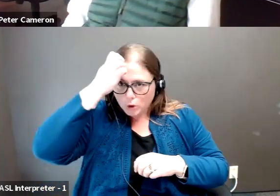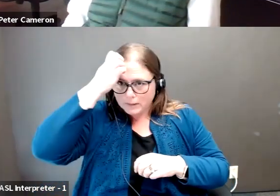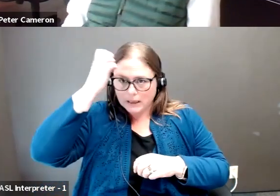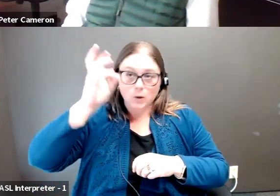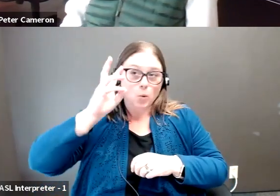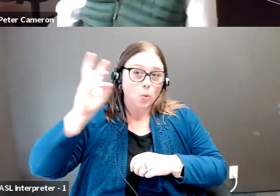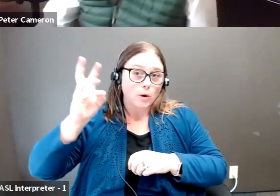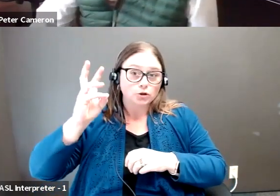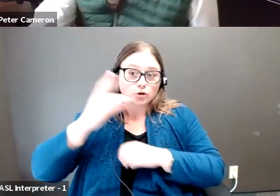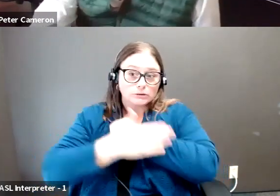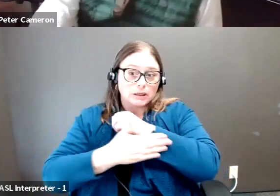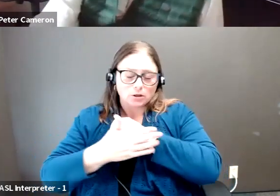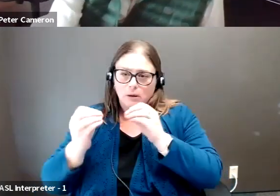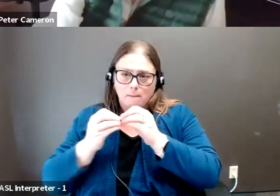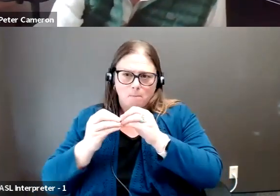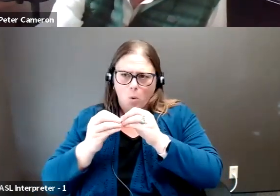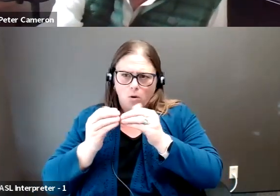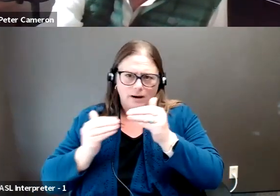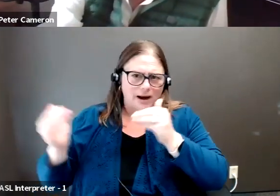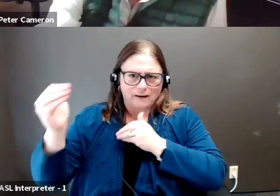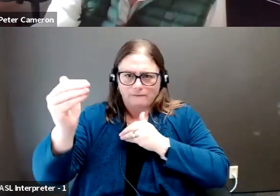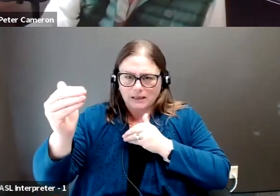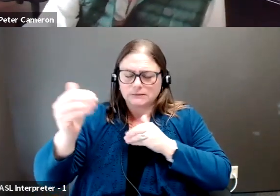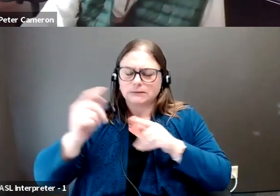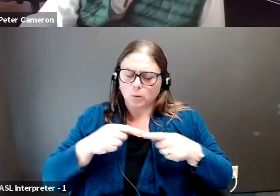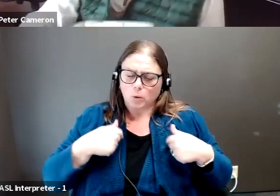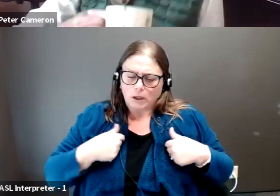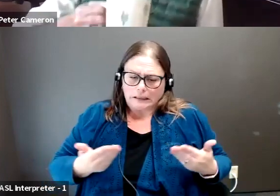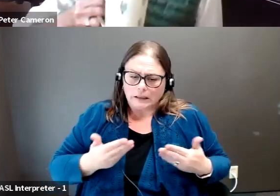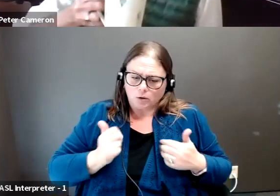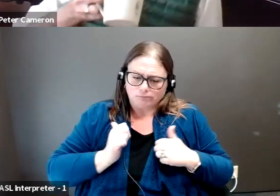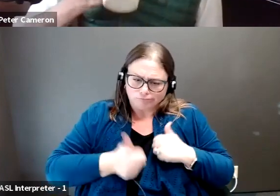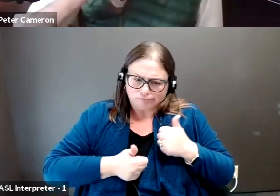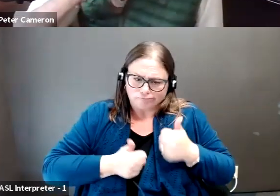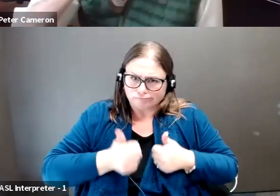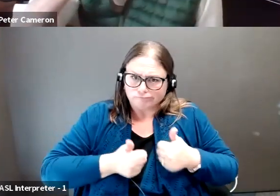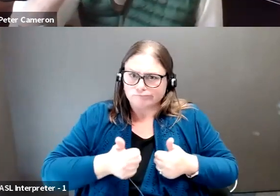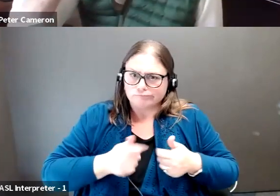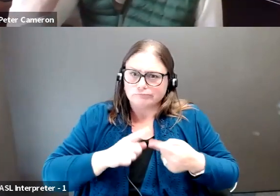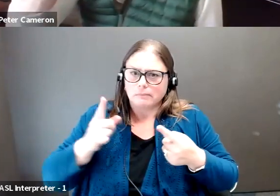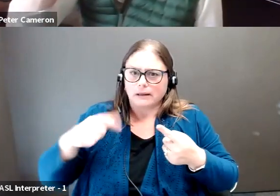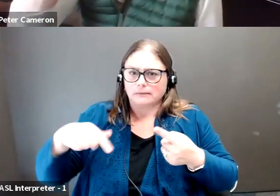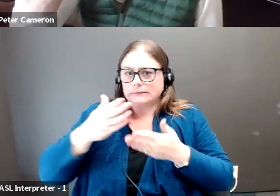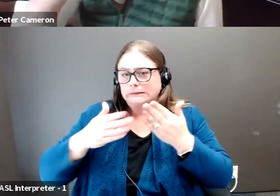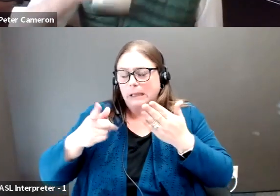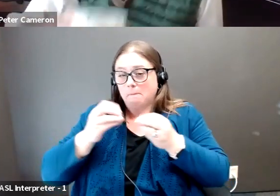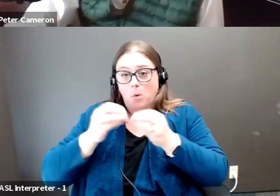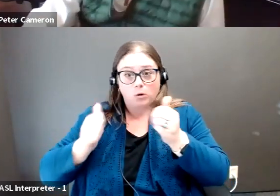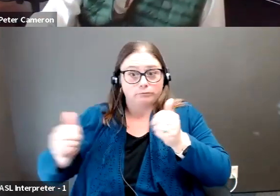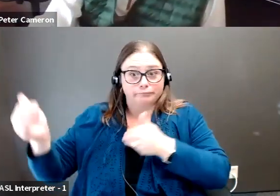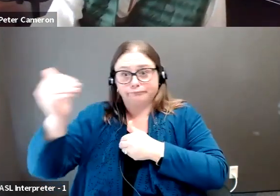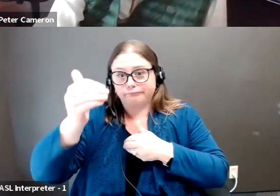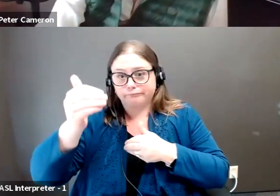us, but it's happening here in Canada and in the US as well. Right on.